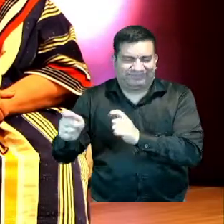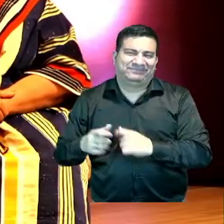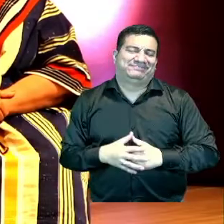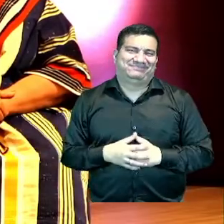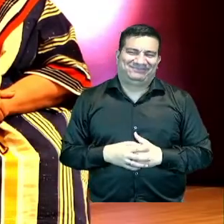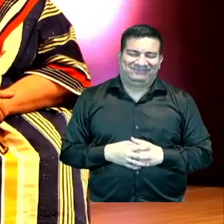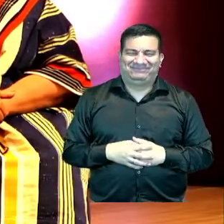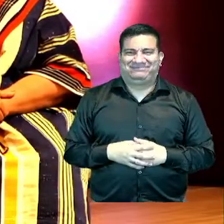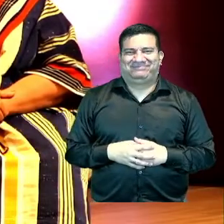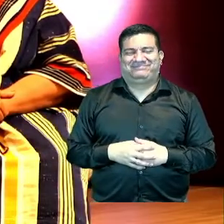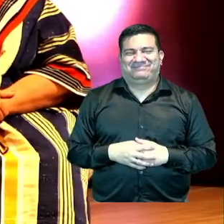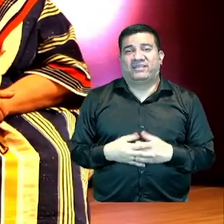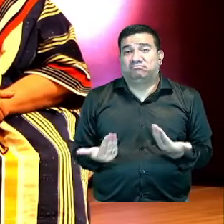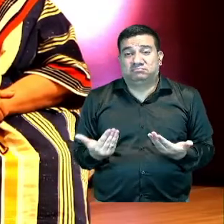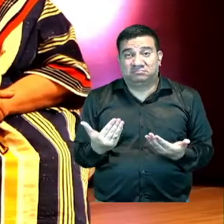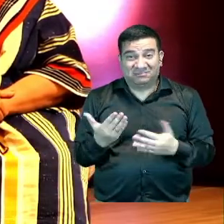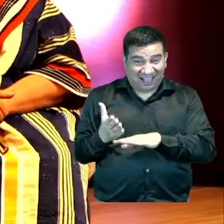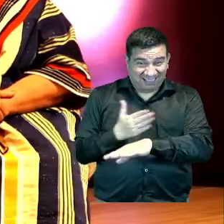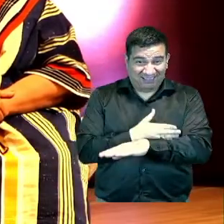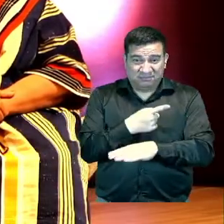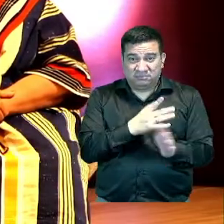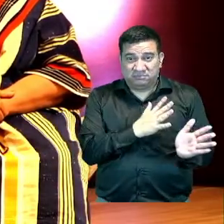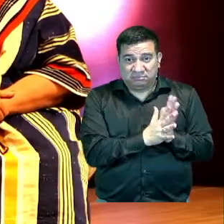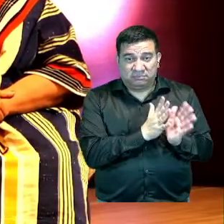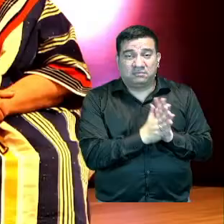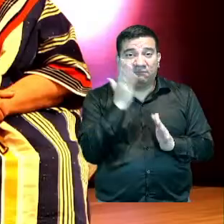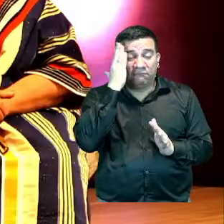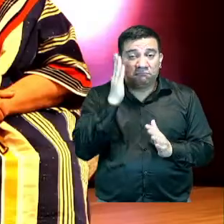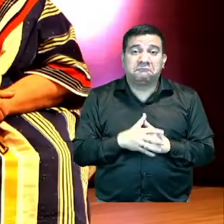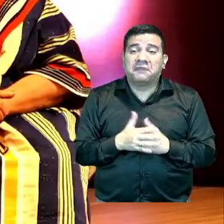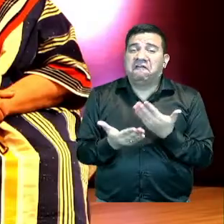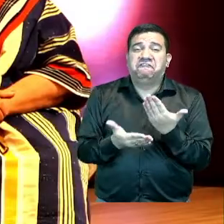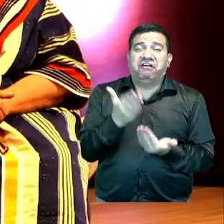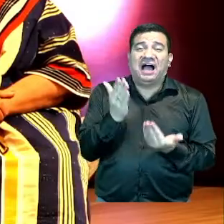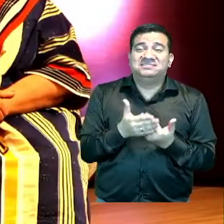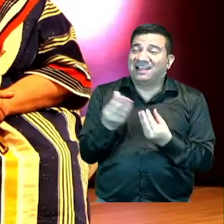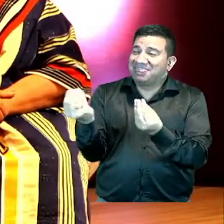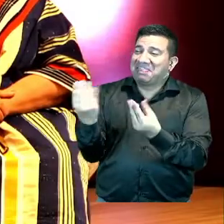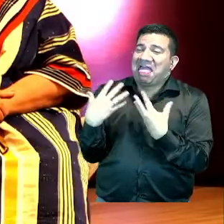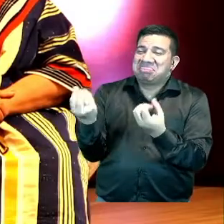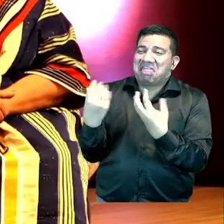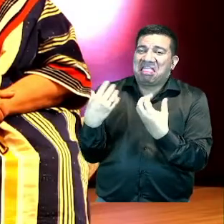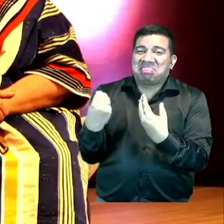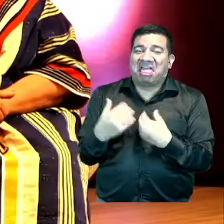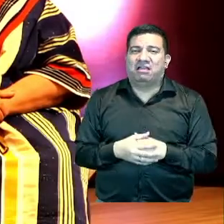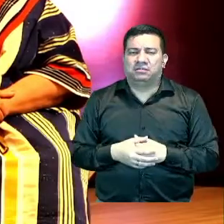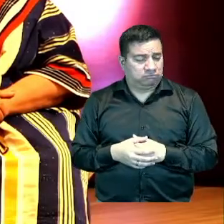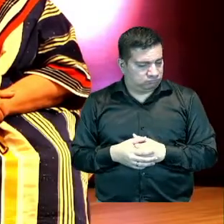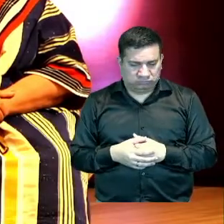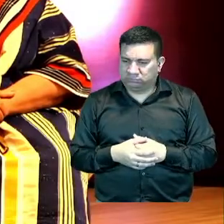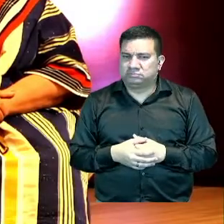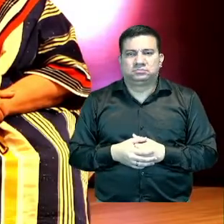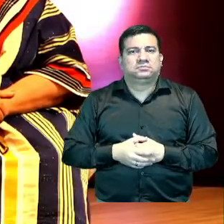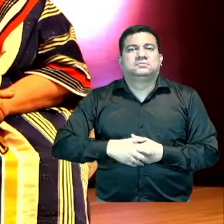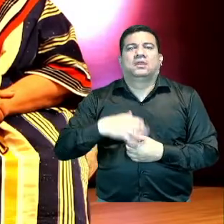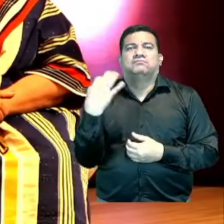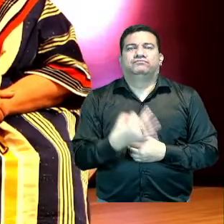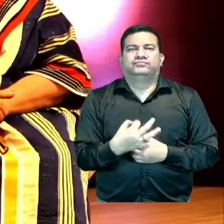And you said it before, we're not going to get anything for free. We've never received